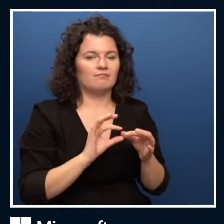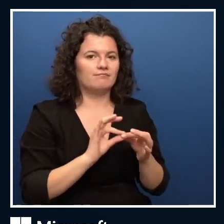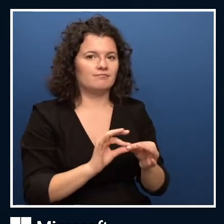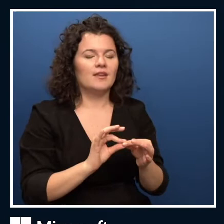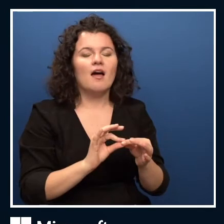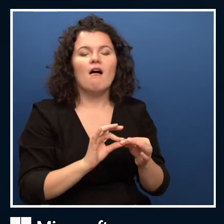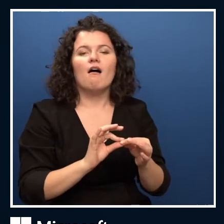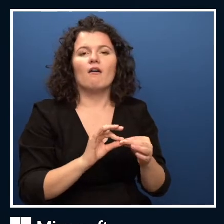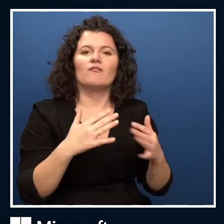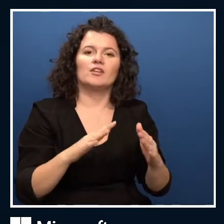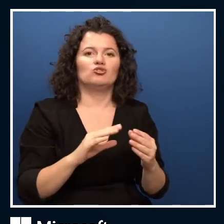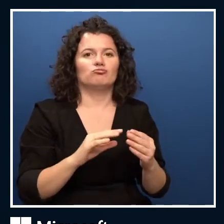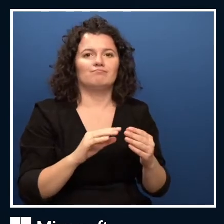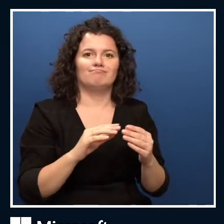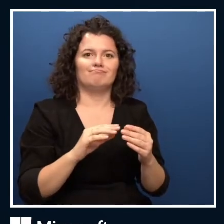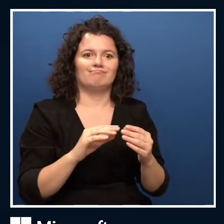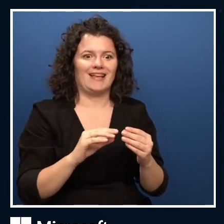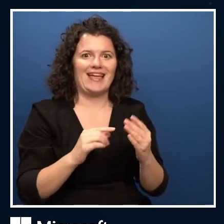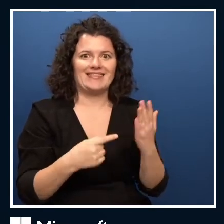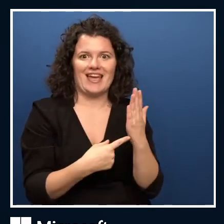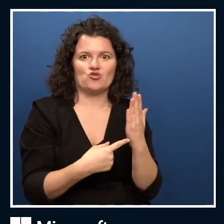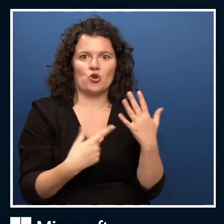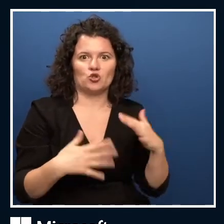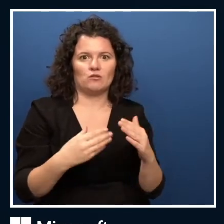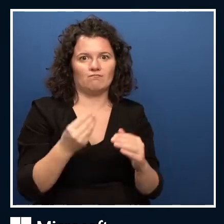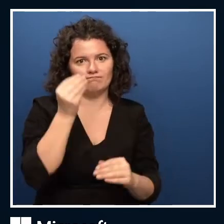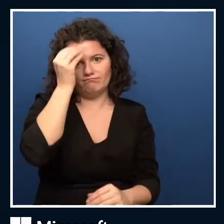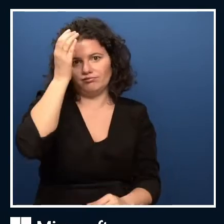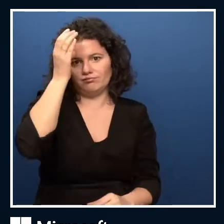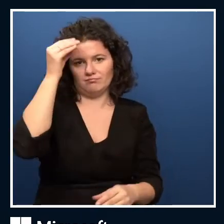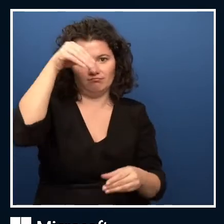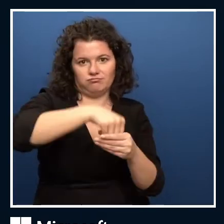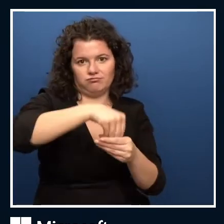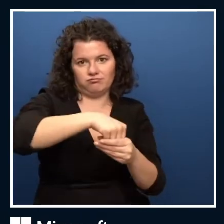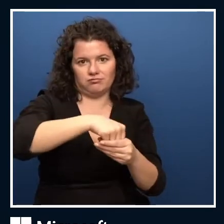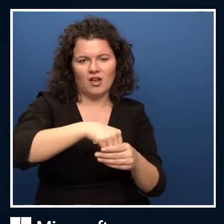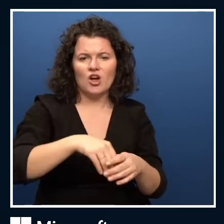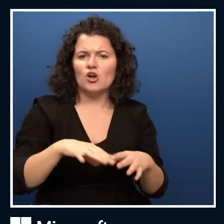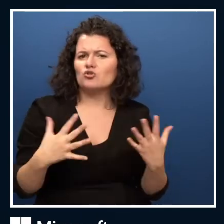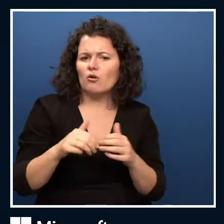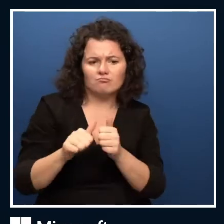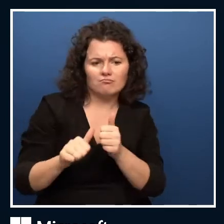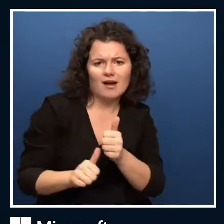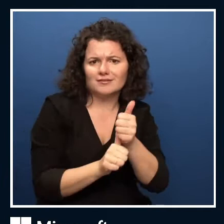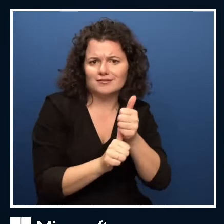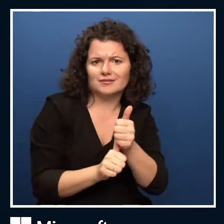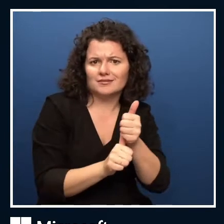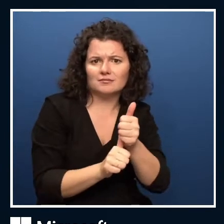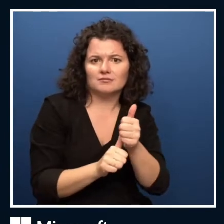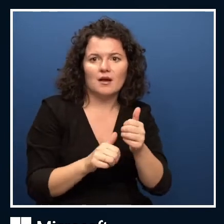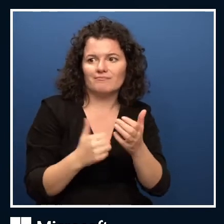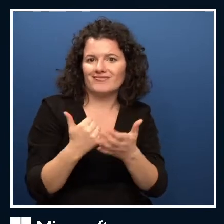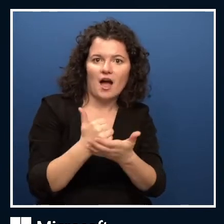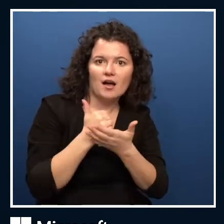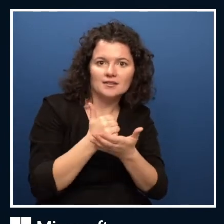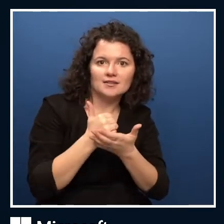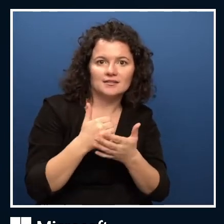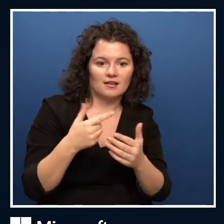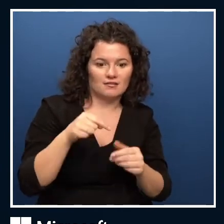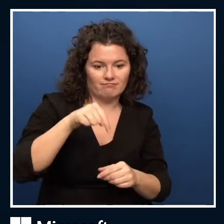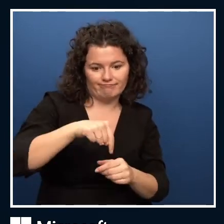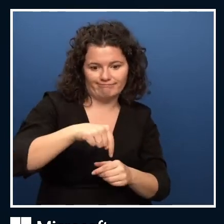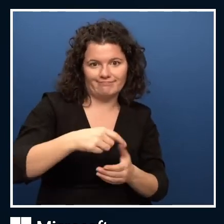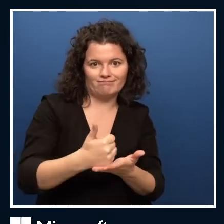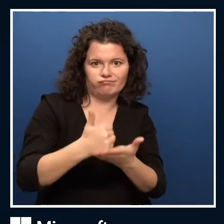maybe comment a little bit more how smart we can expect those assistants to become in the nearest future and how it would affect our